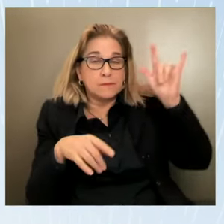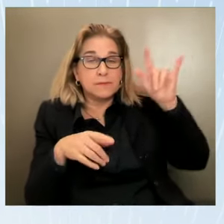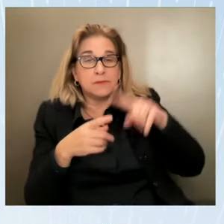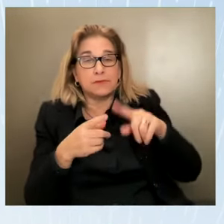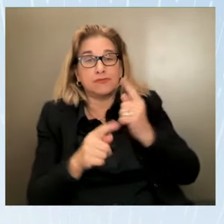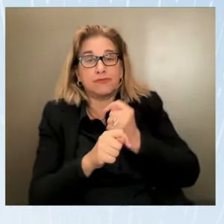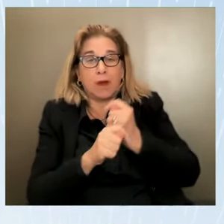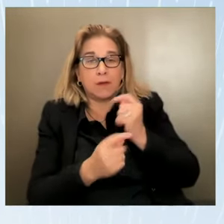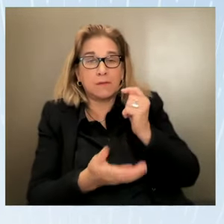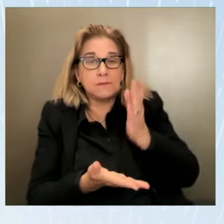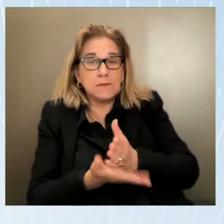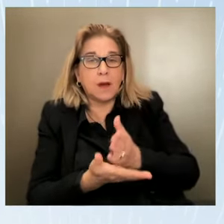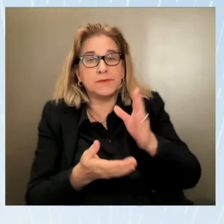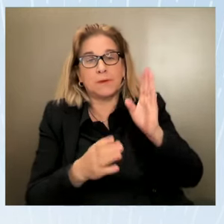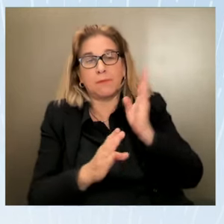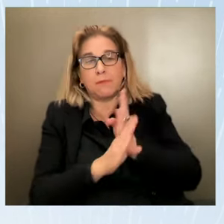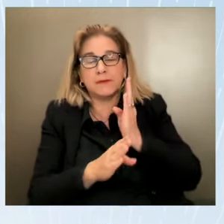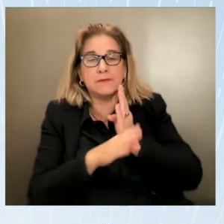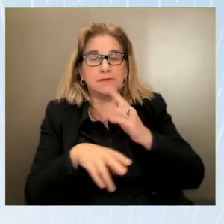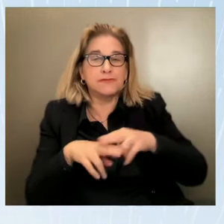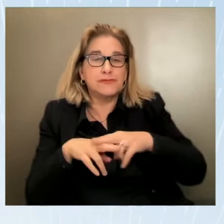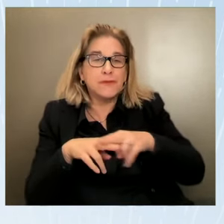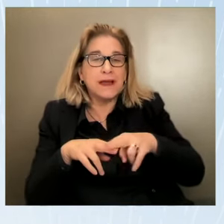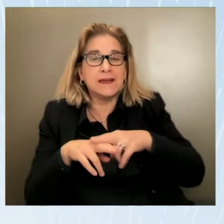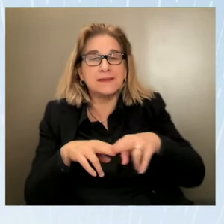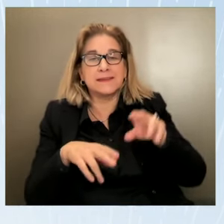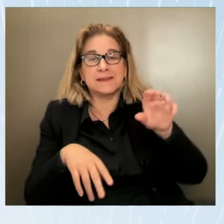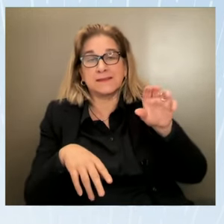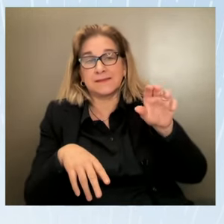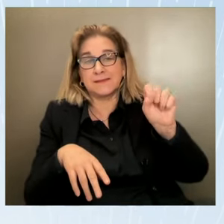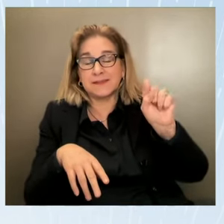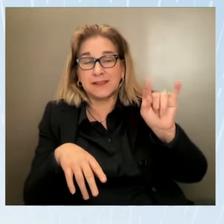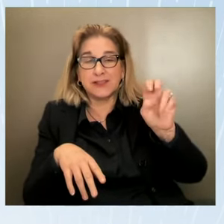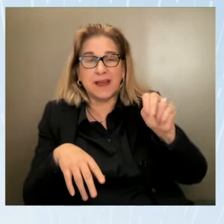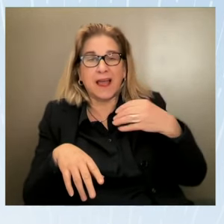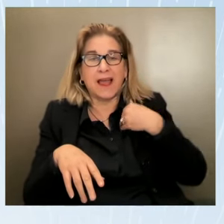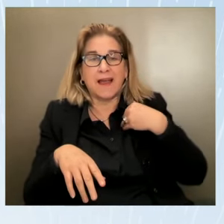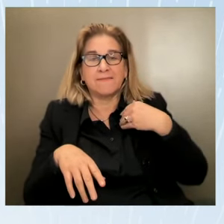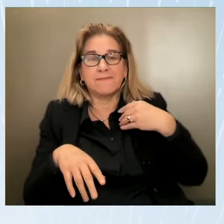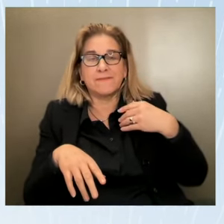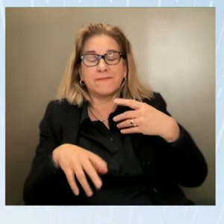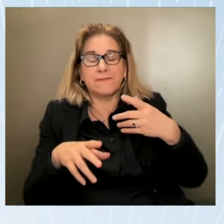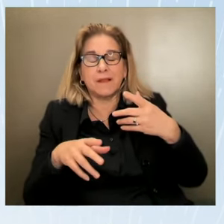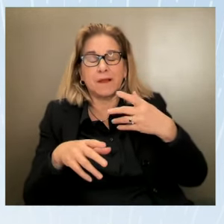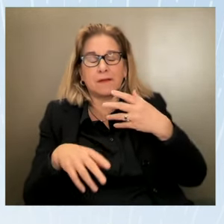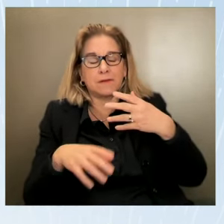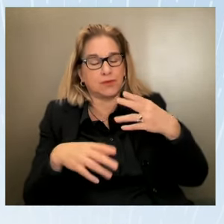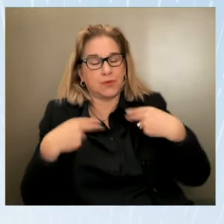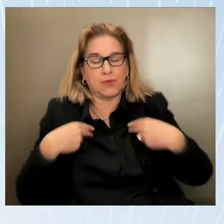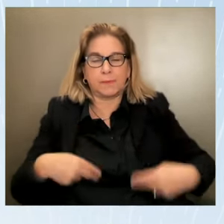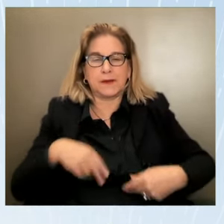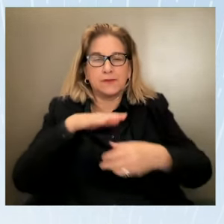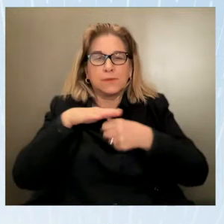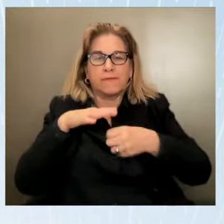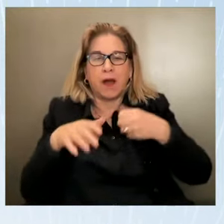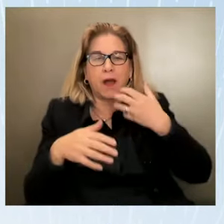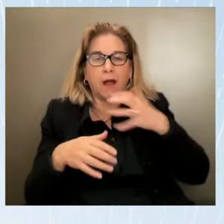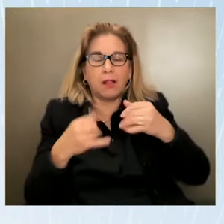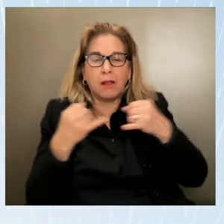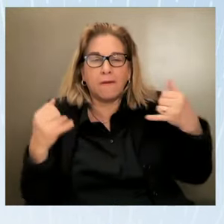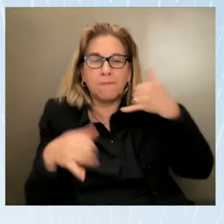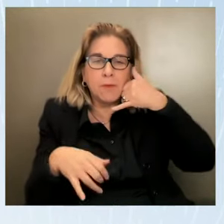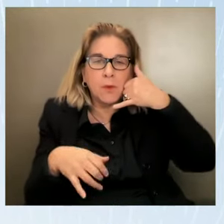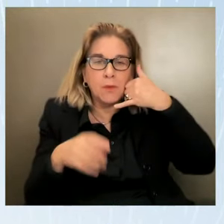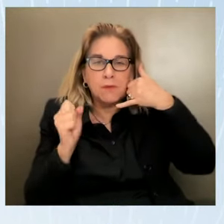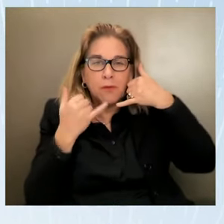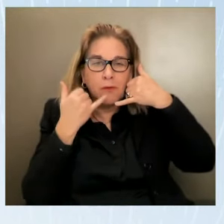human trafficking hotline in their facilities, including in their restrooms. Lastly, let me just echo Secretary Blinken's remark that this is not a